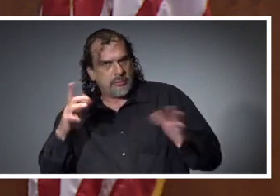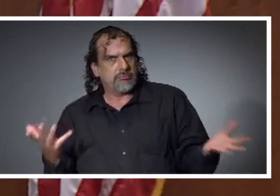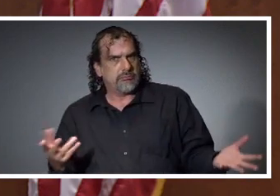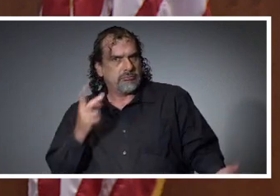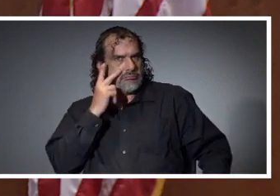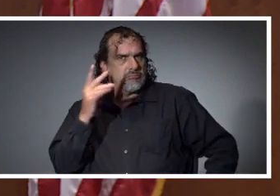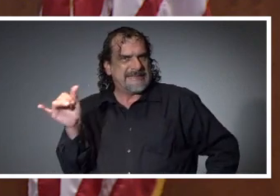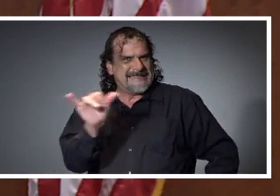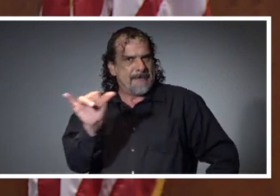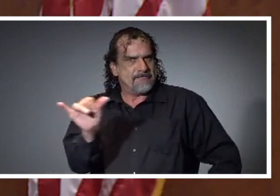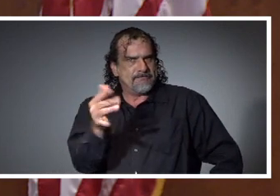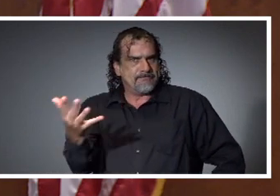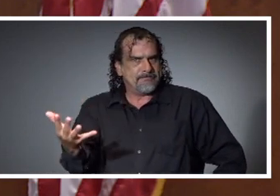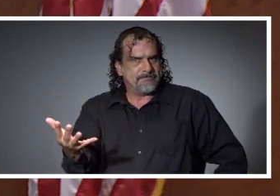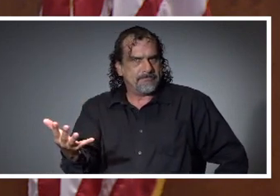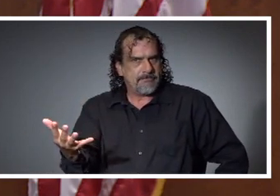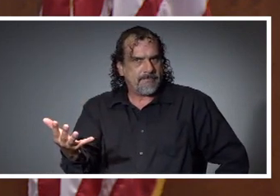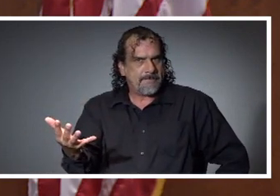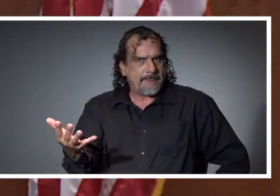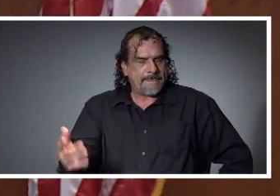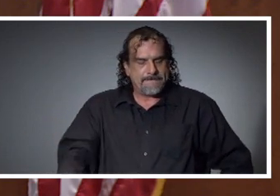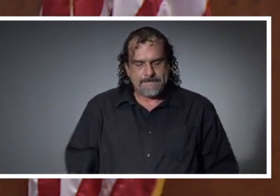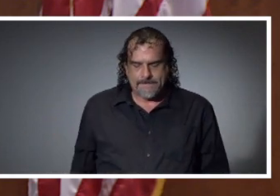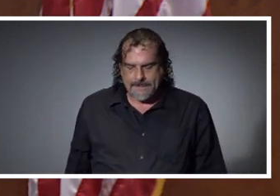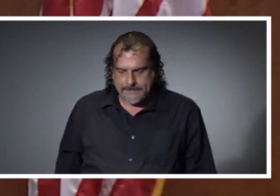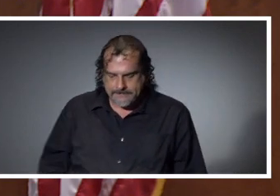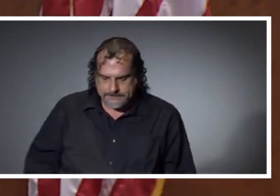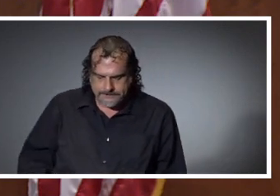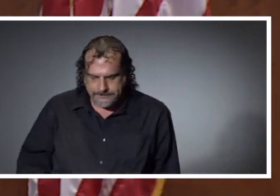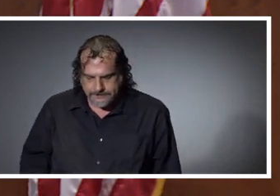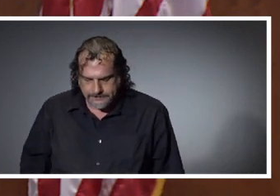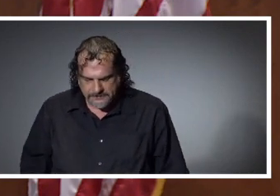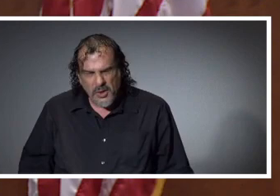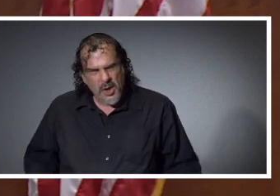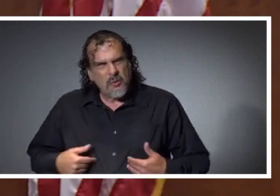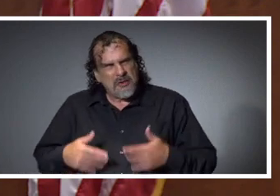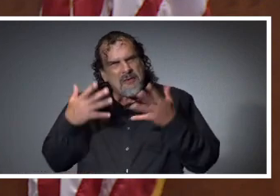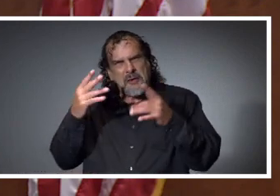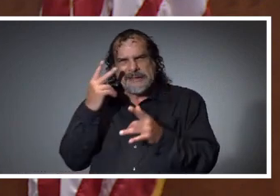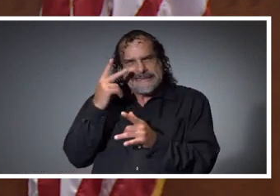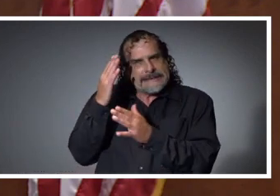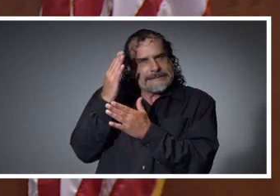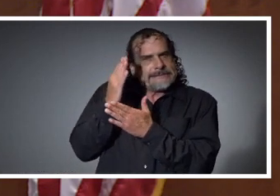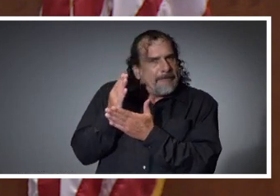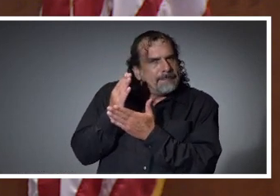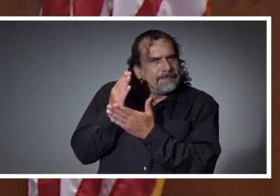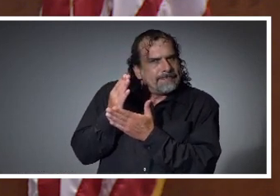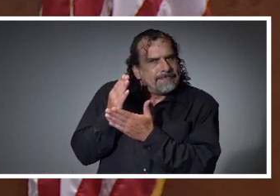start seeing hospital utilization decline a little bit as well. And we've already seen it to a certain extent. You know, if you look at total